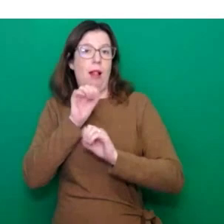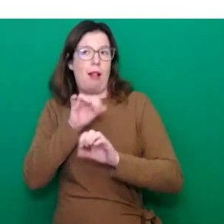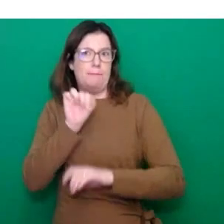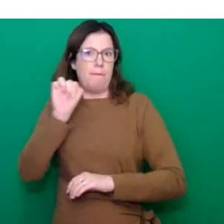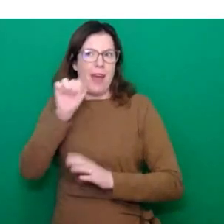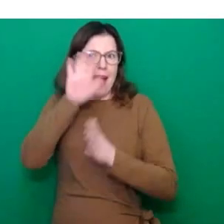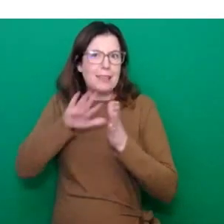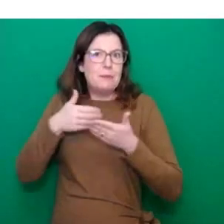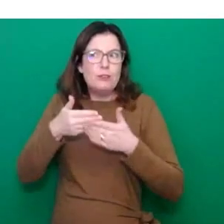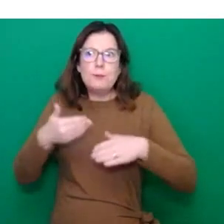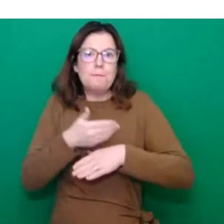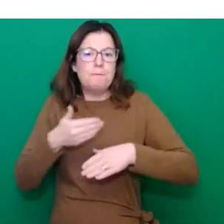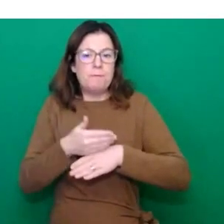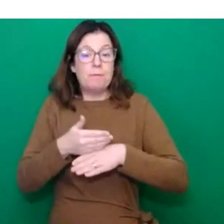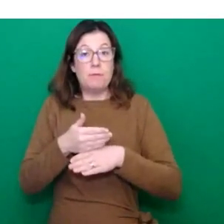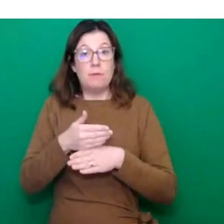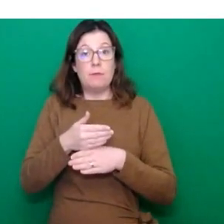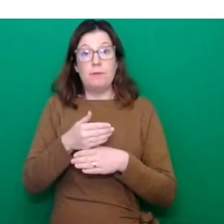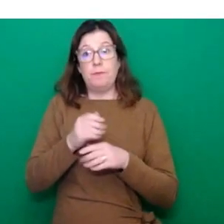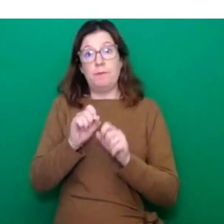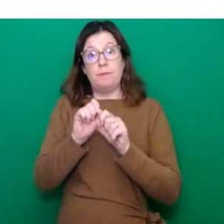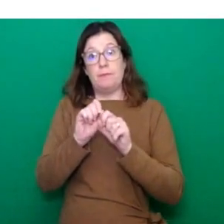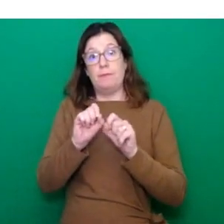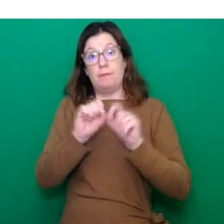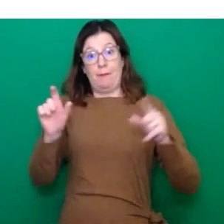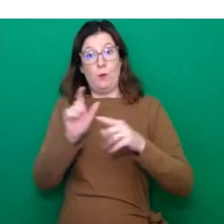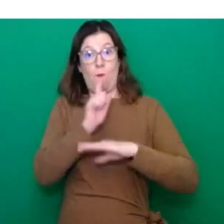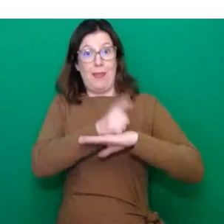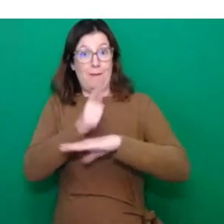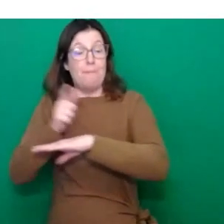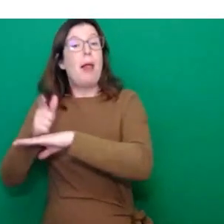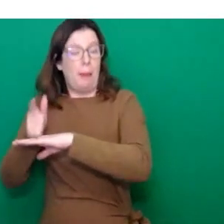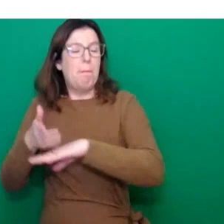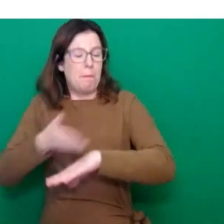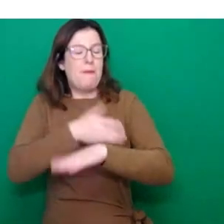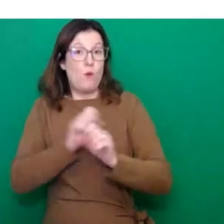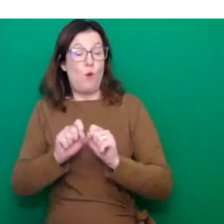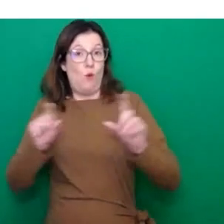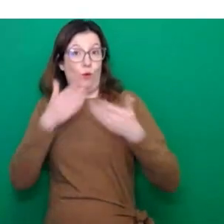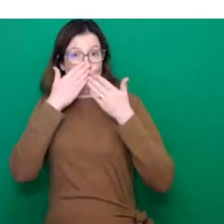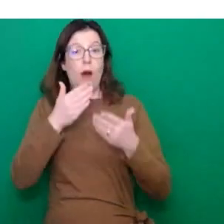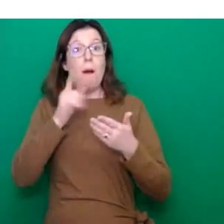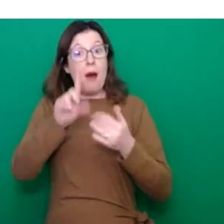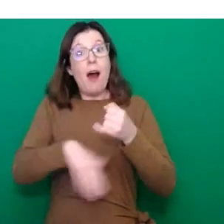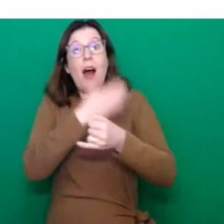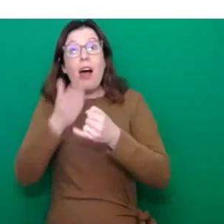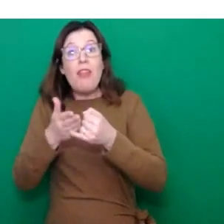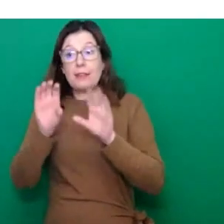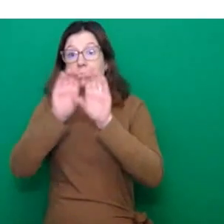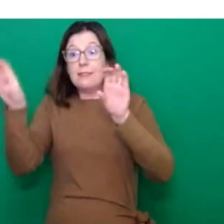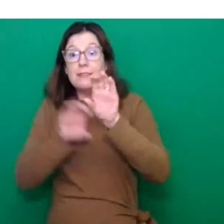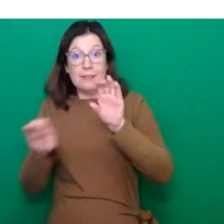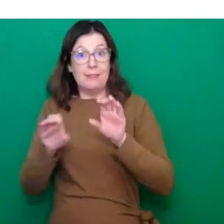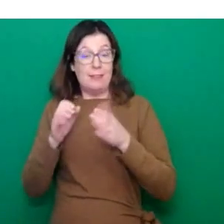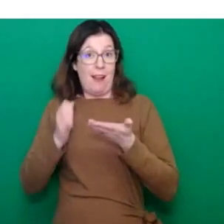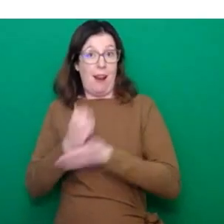role. And all of those people who are appearing in the videos, I'm really pleased to say, are joining us here in the kind of presenting team today. So